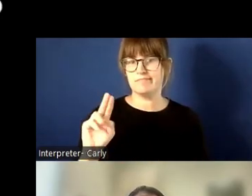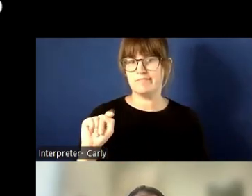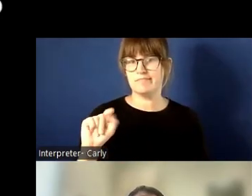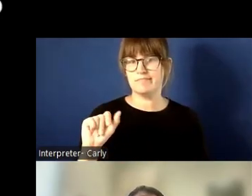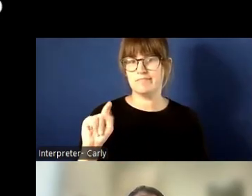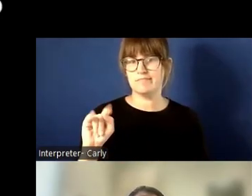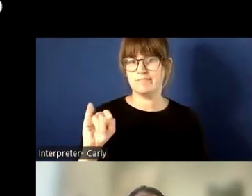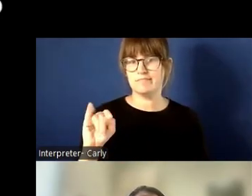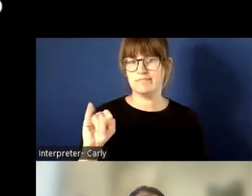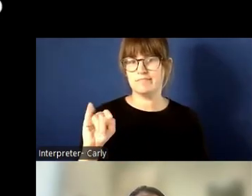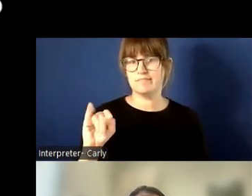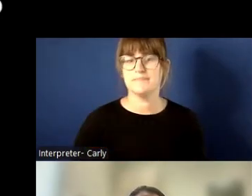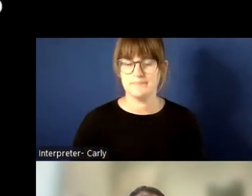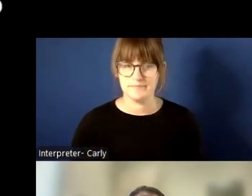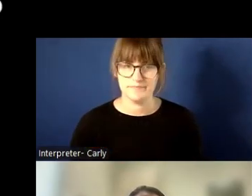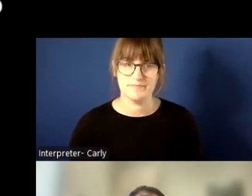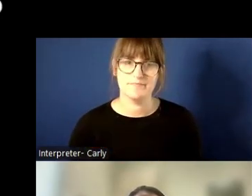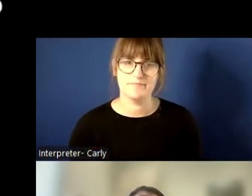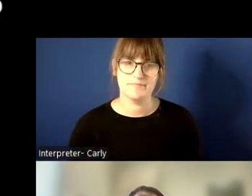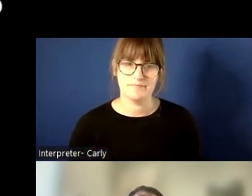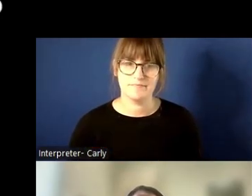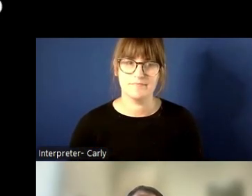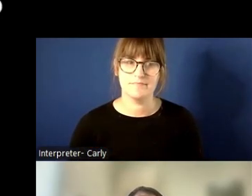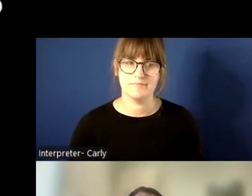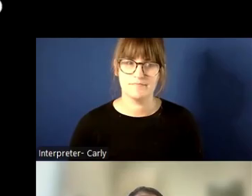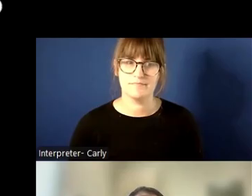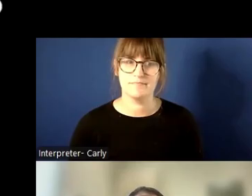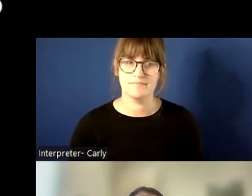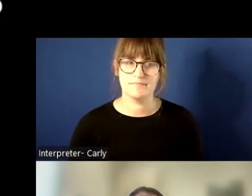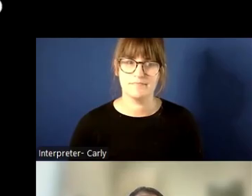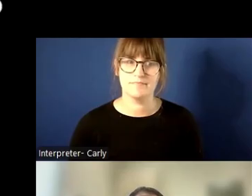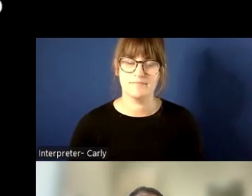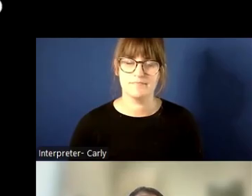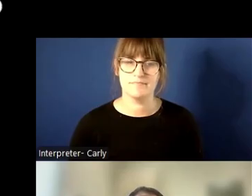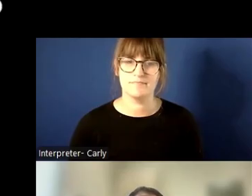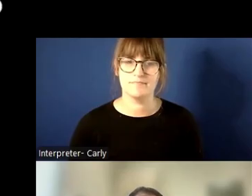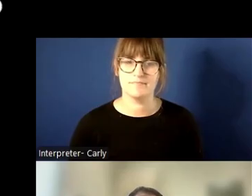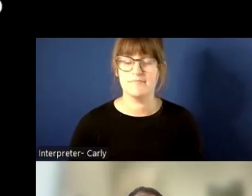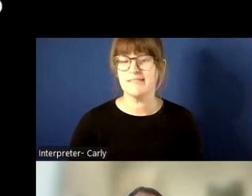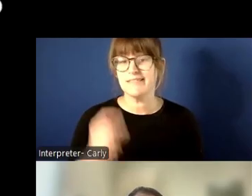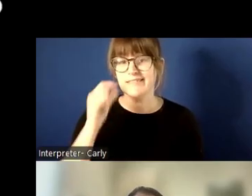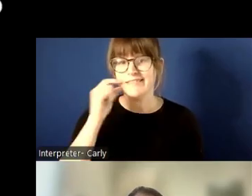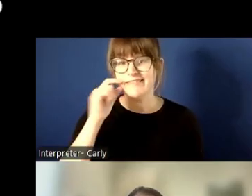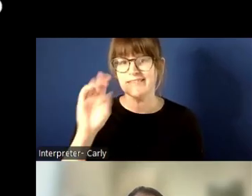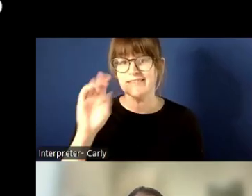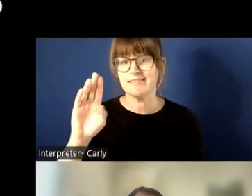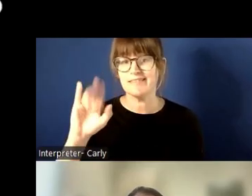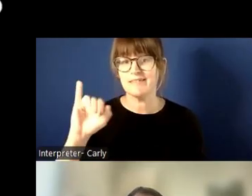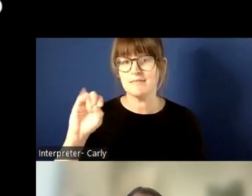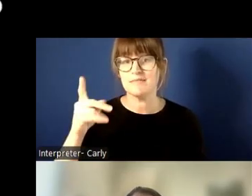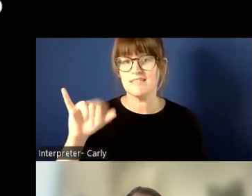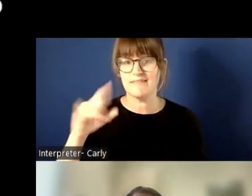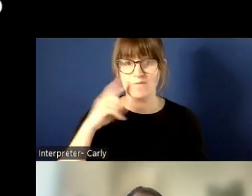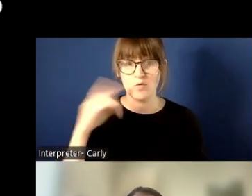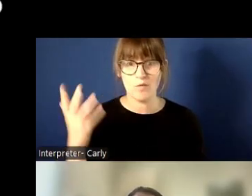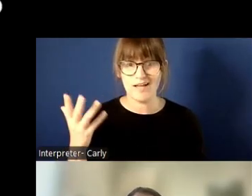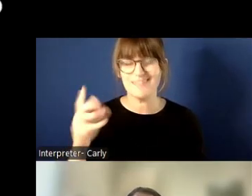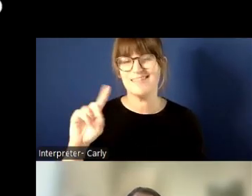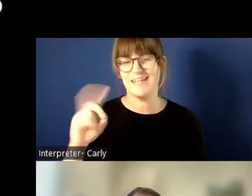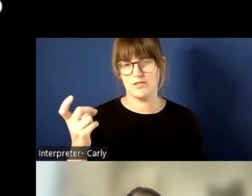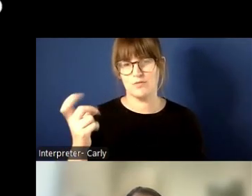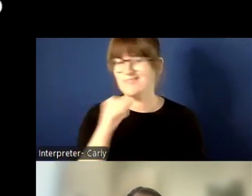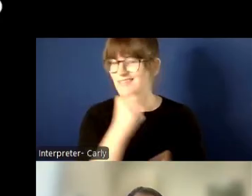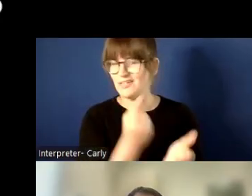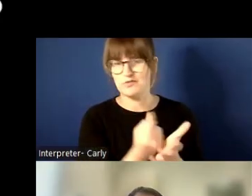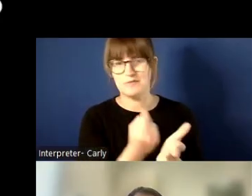So to go into a few general treatment principles, so I really want to emphasize that a skin biopsy is done for diagnosis. It's not done for treatment. There are